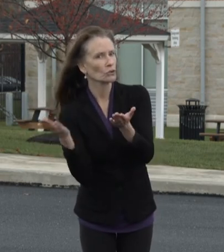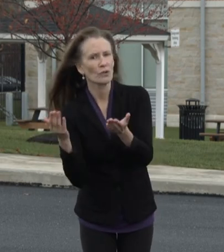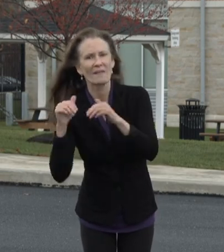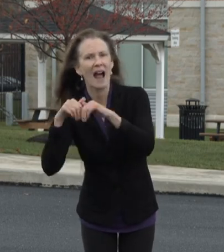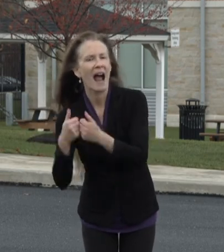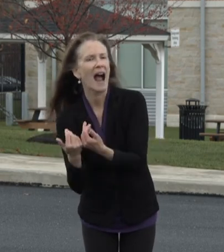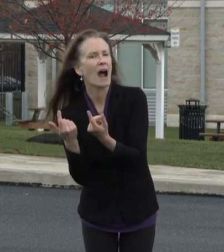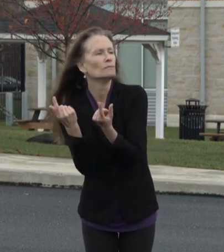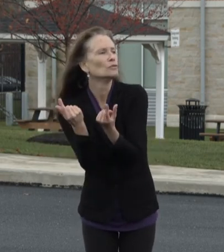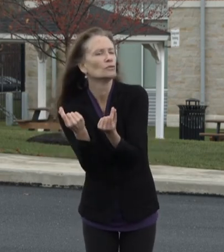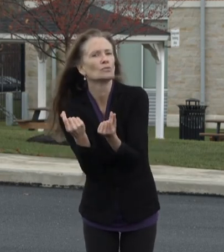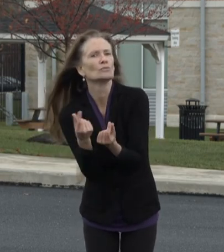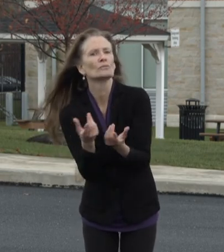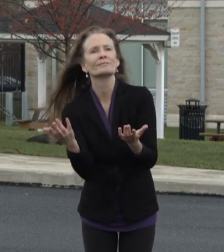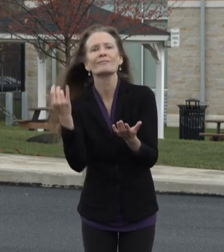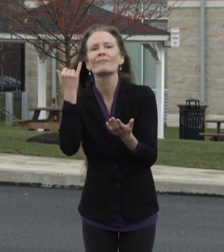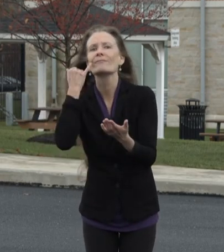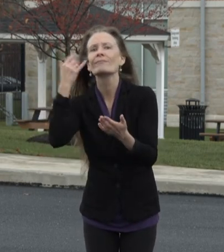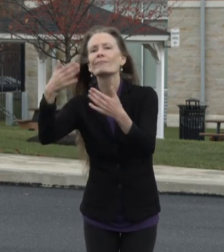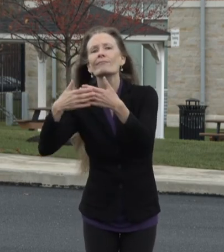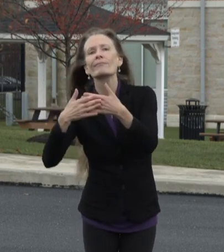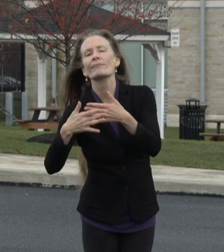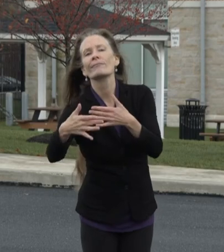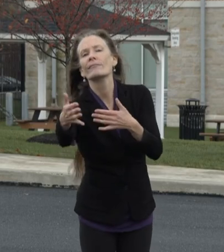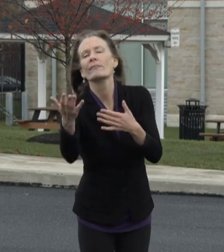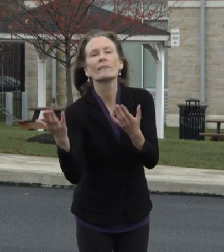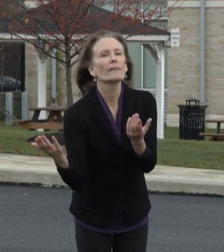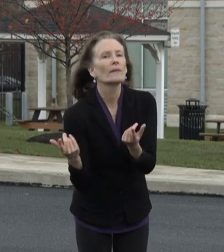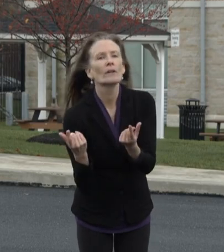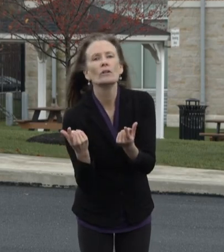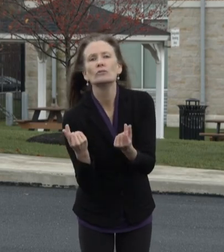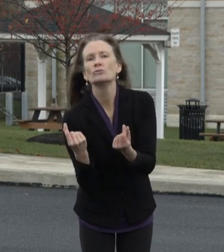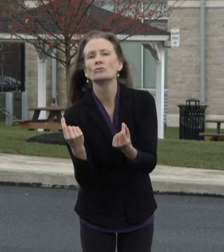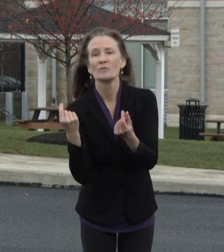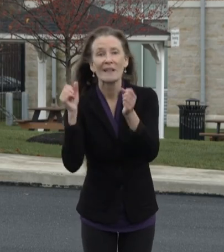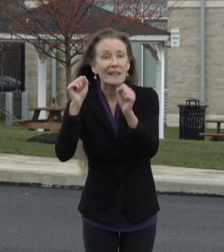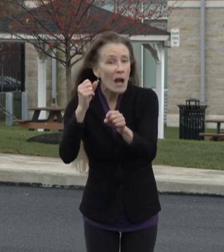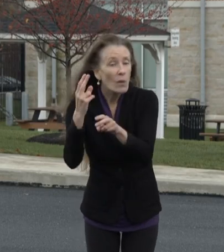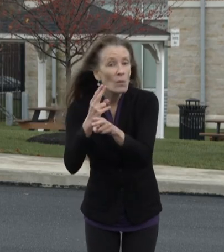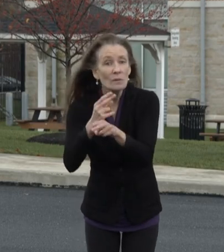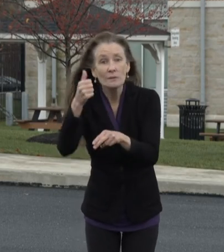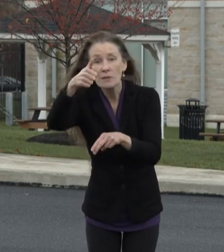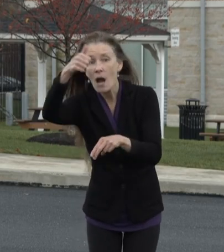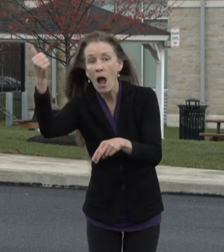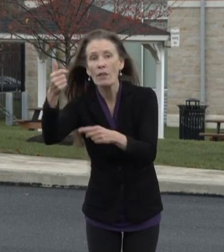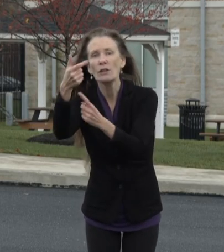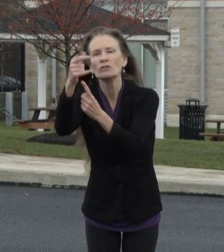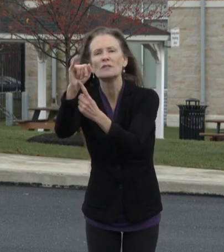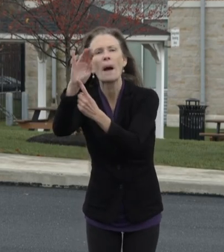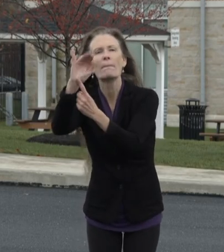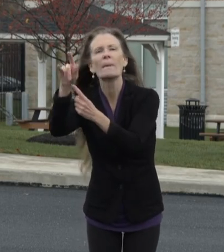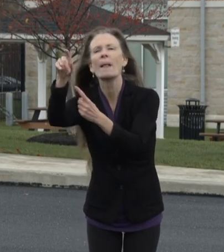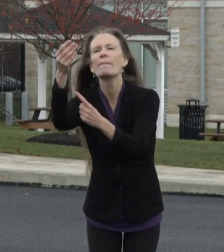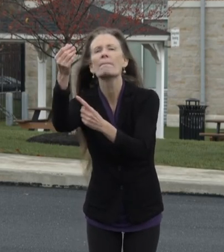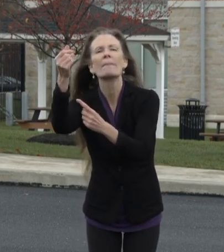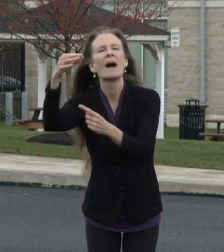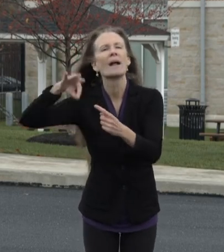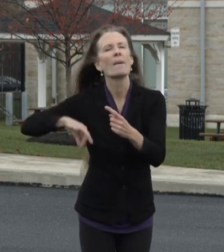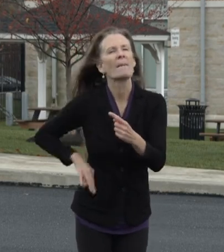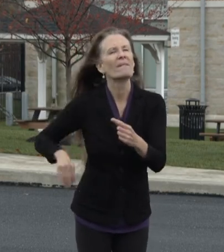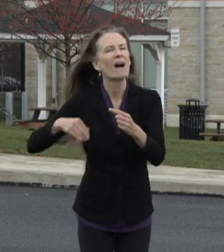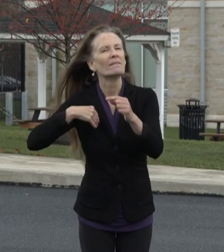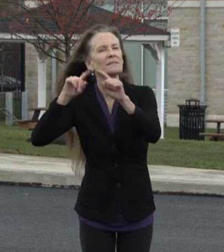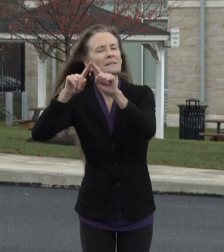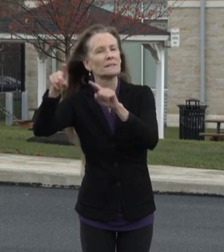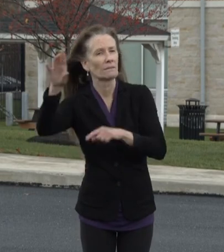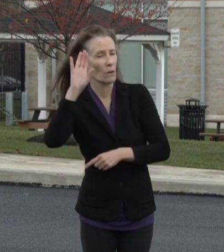example, future ability to utilize, GI Bill benefits and things like that are related to their status. That